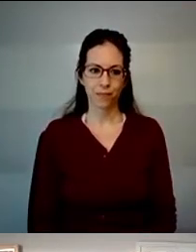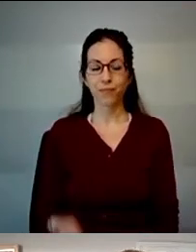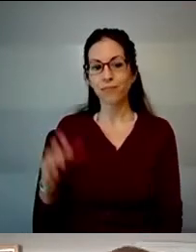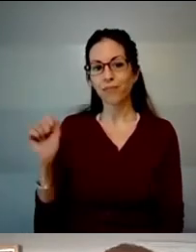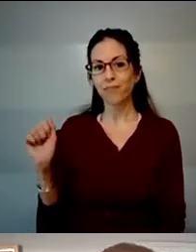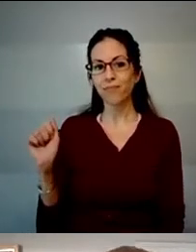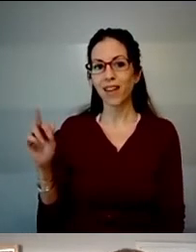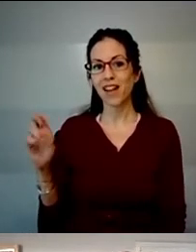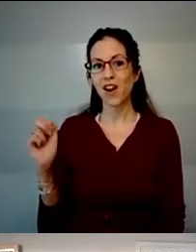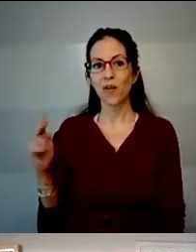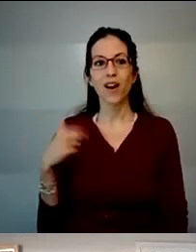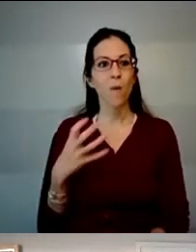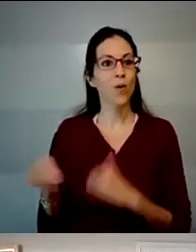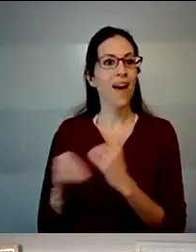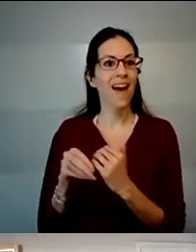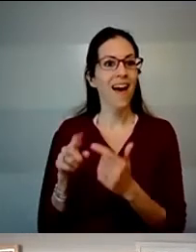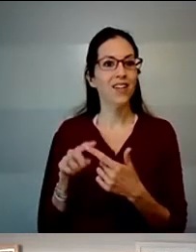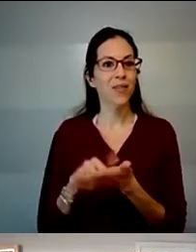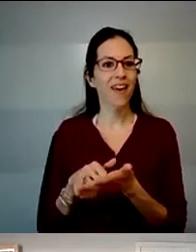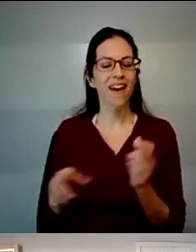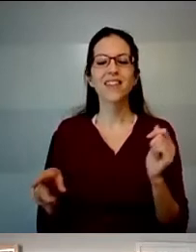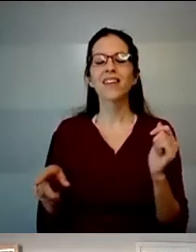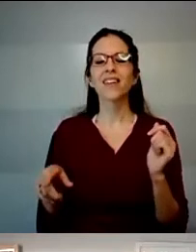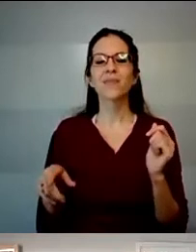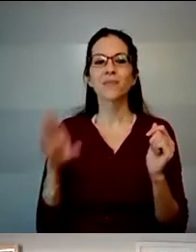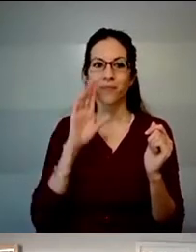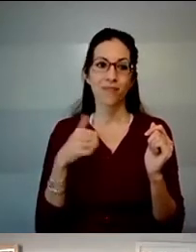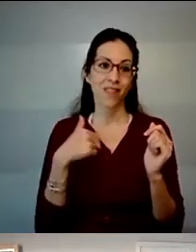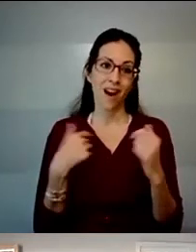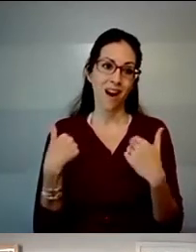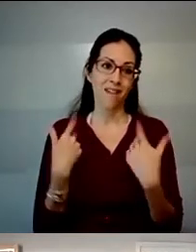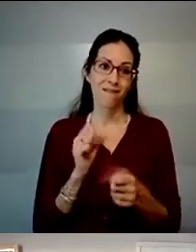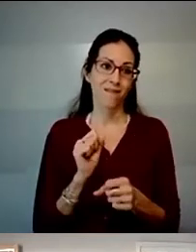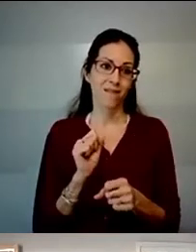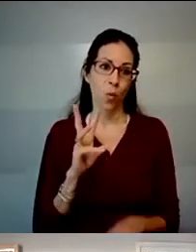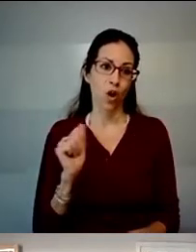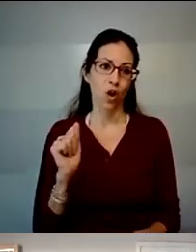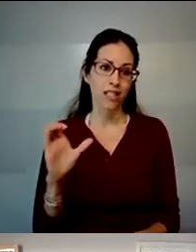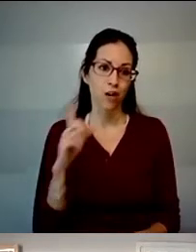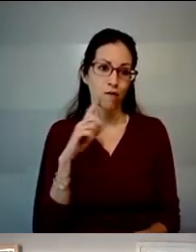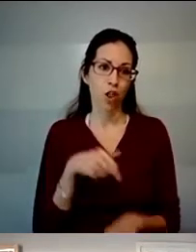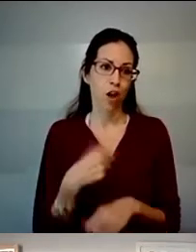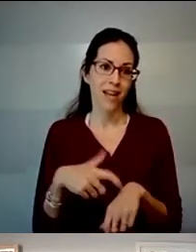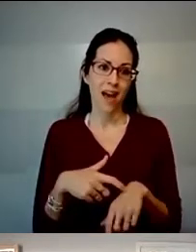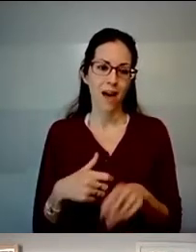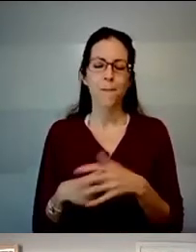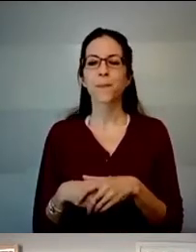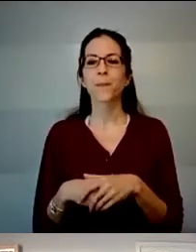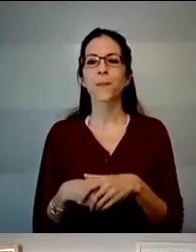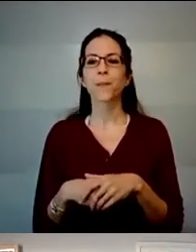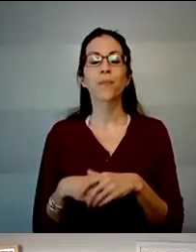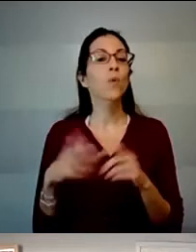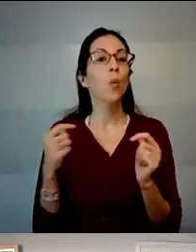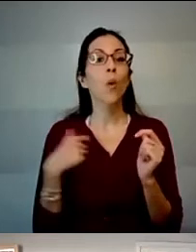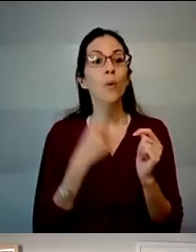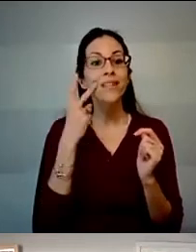let me piggyback on that. You know, I've been at the Walker a long time, and I think what we're seeing now is